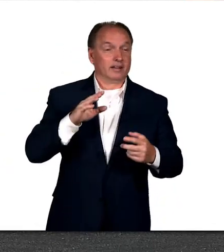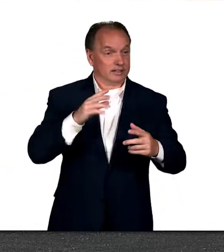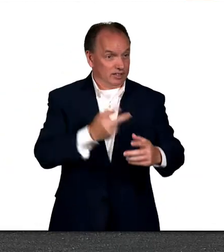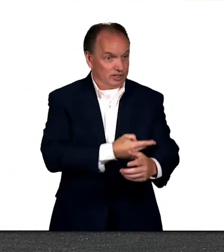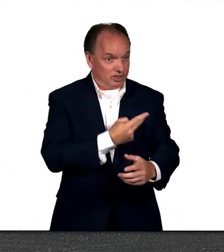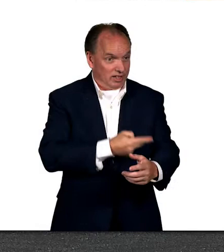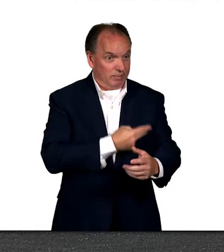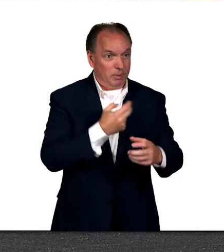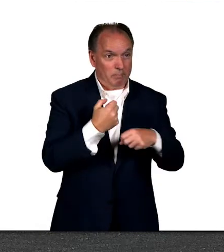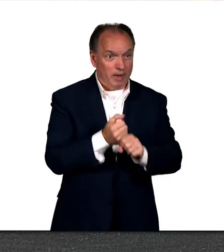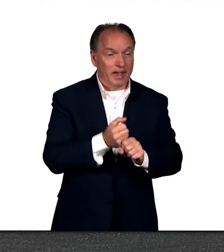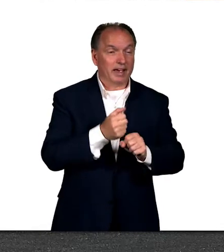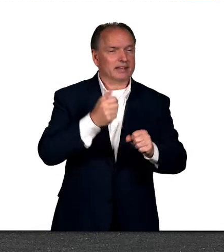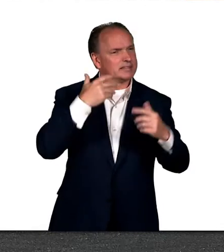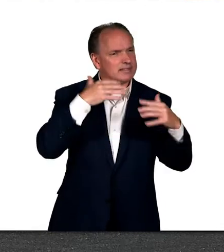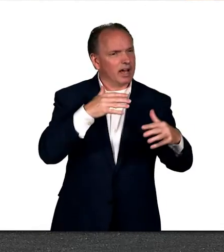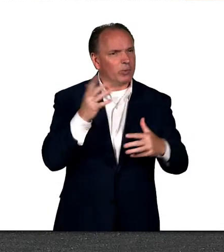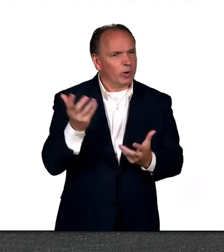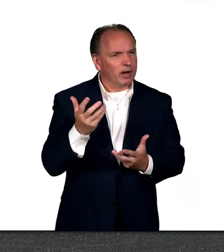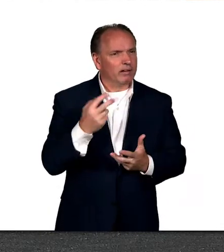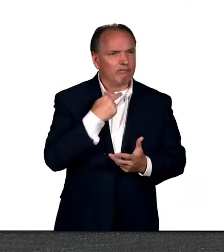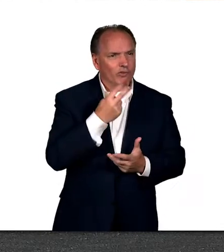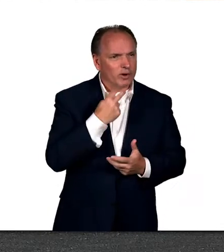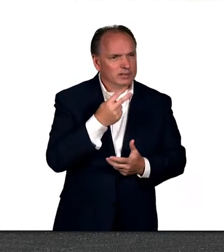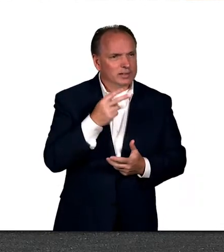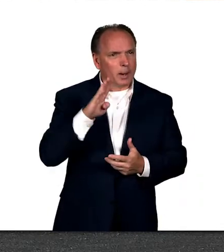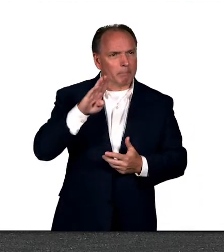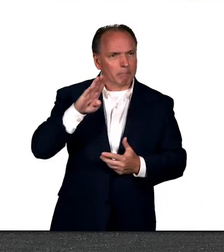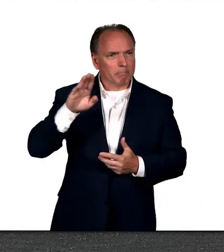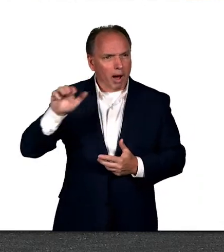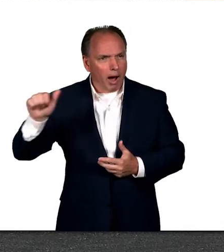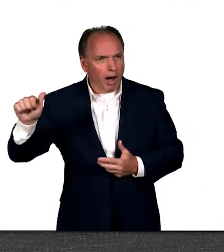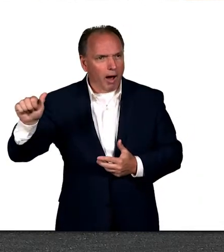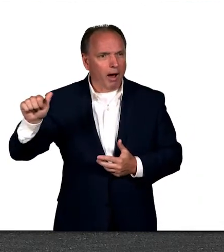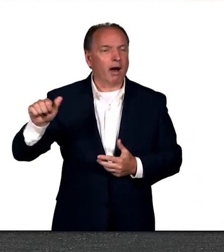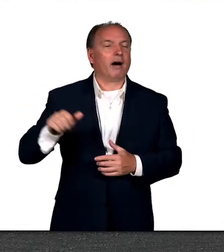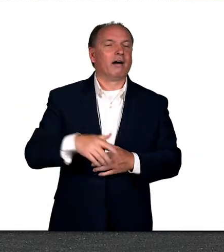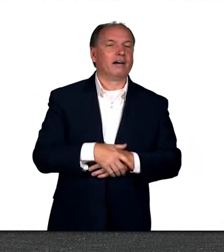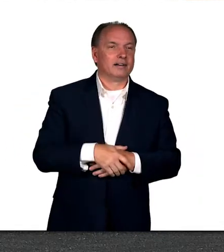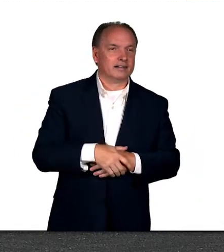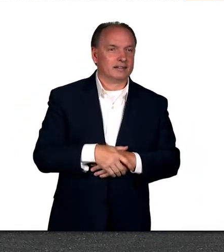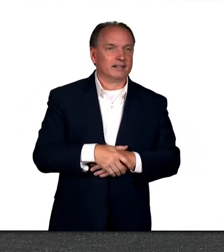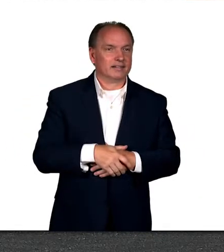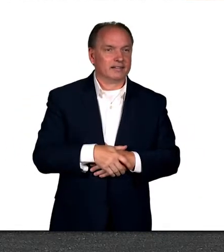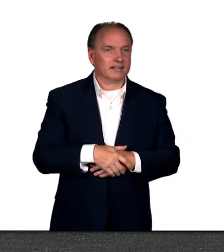The sheep, it makes a sound like this. Ba-da-da-da.